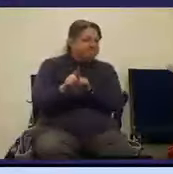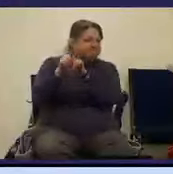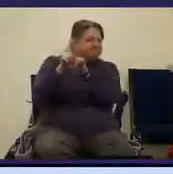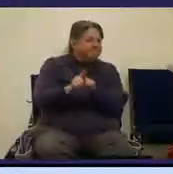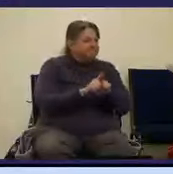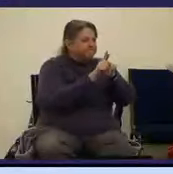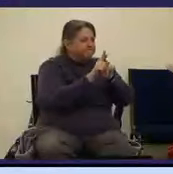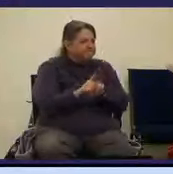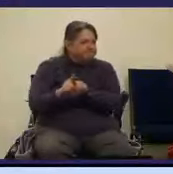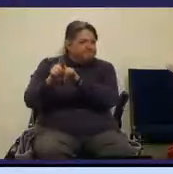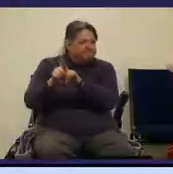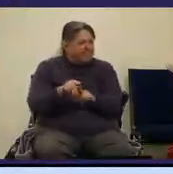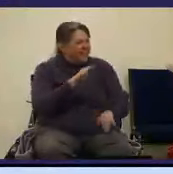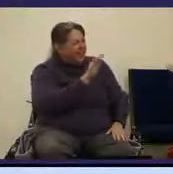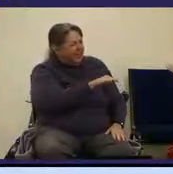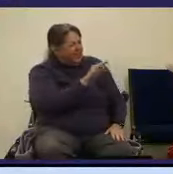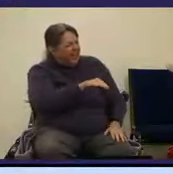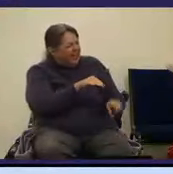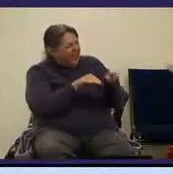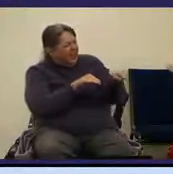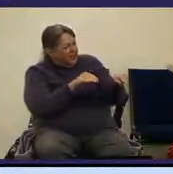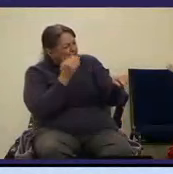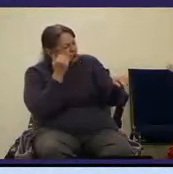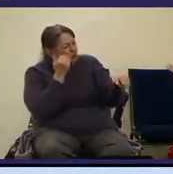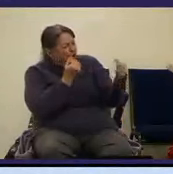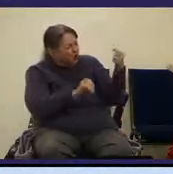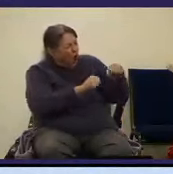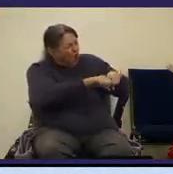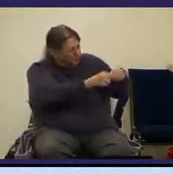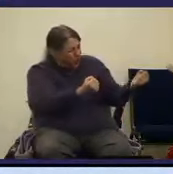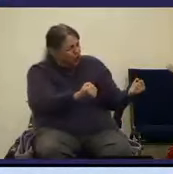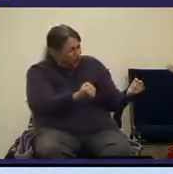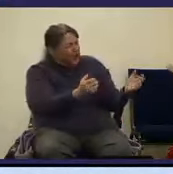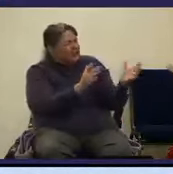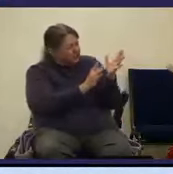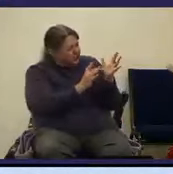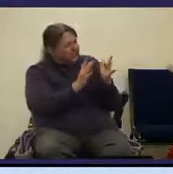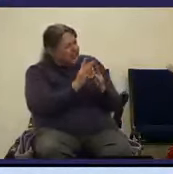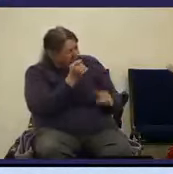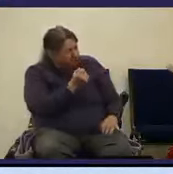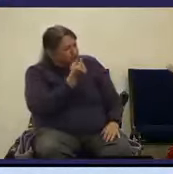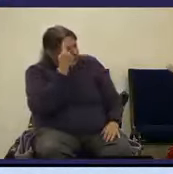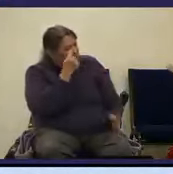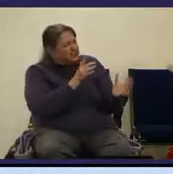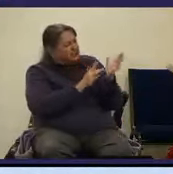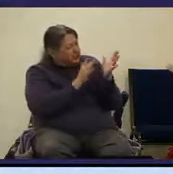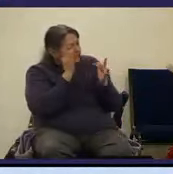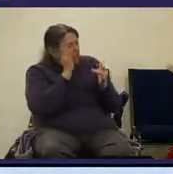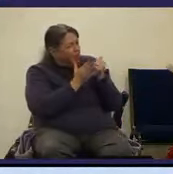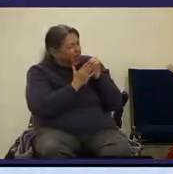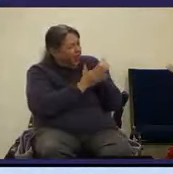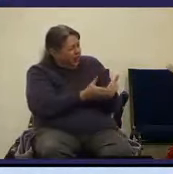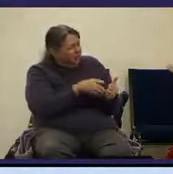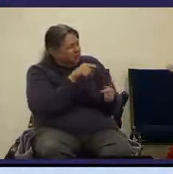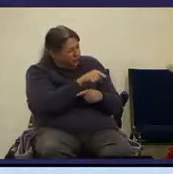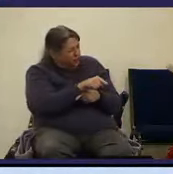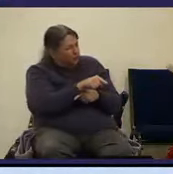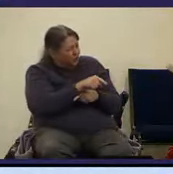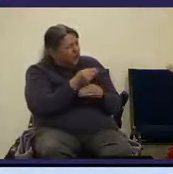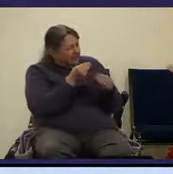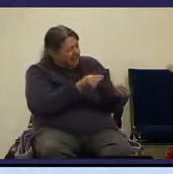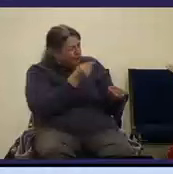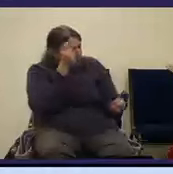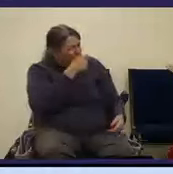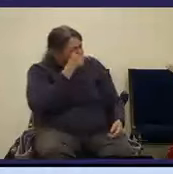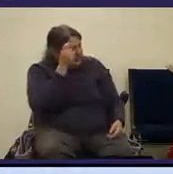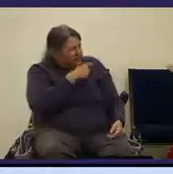with you. He knows your situation. He knows what you're going through. He'll help you through. He'll guide you through this time. He'll give you wisdom.